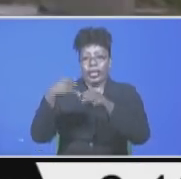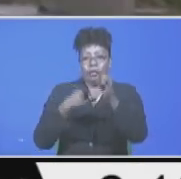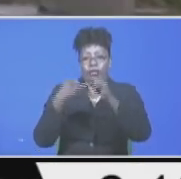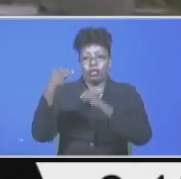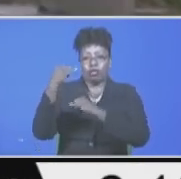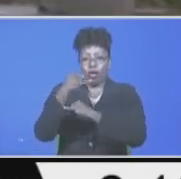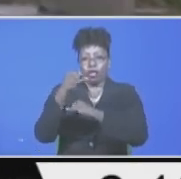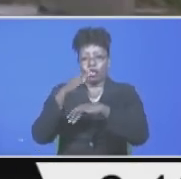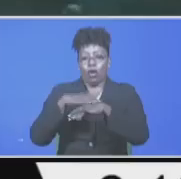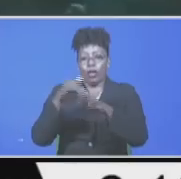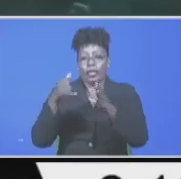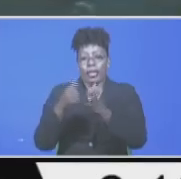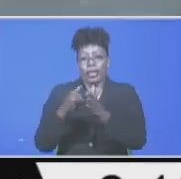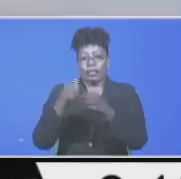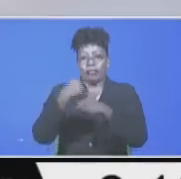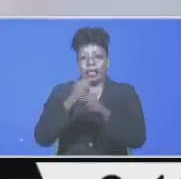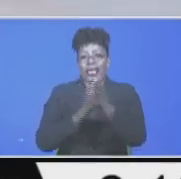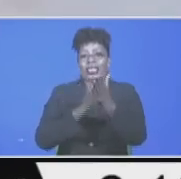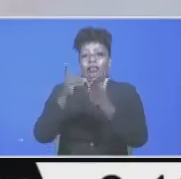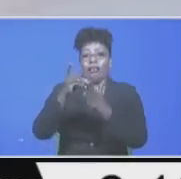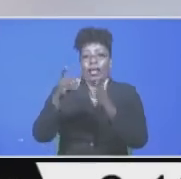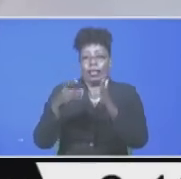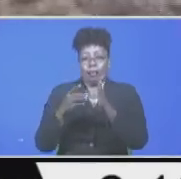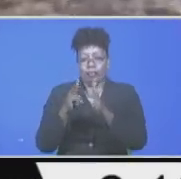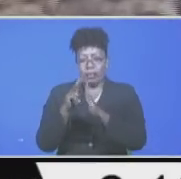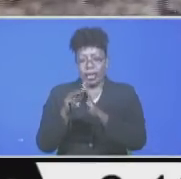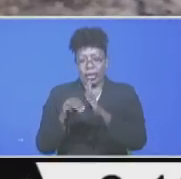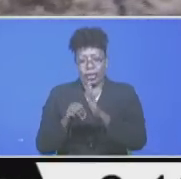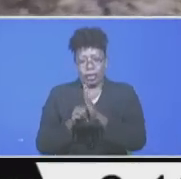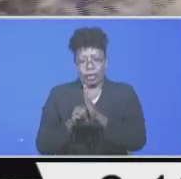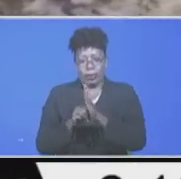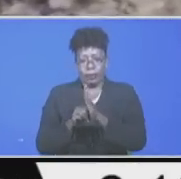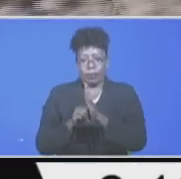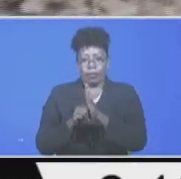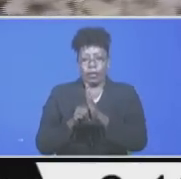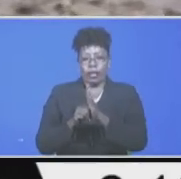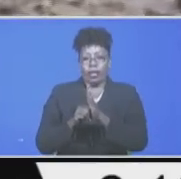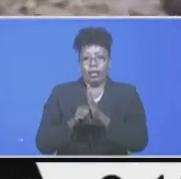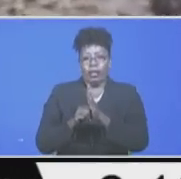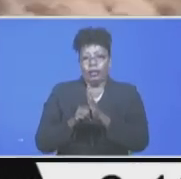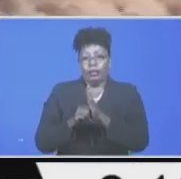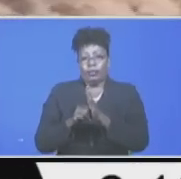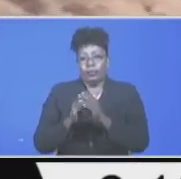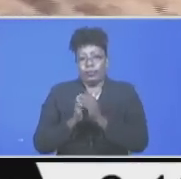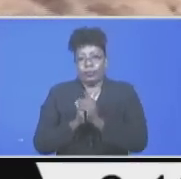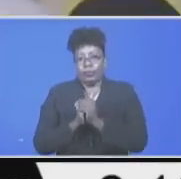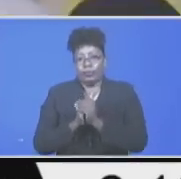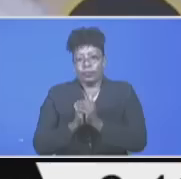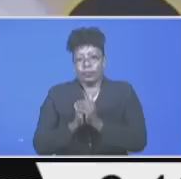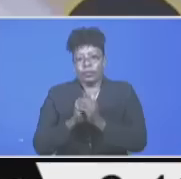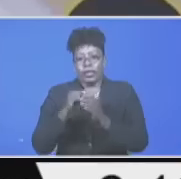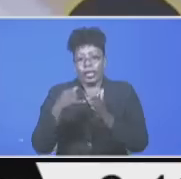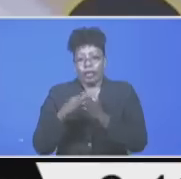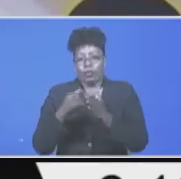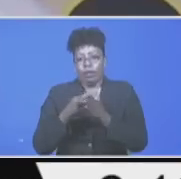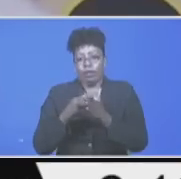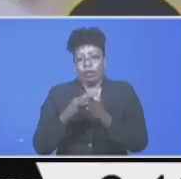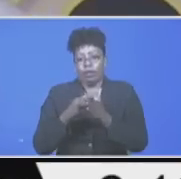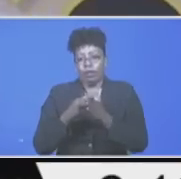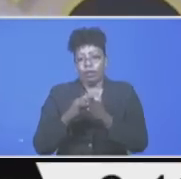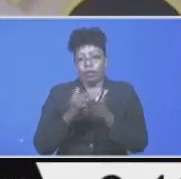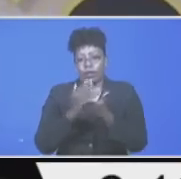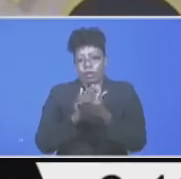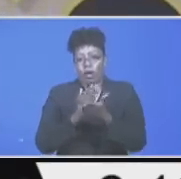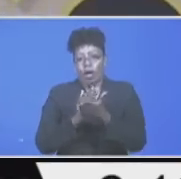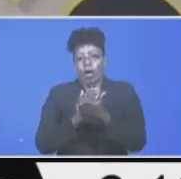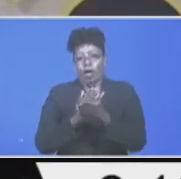it, making development. It would really deprive a lot of Eleutherans the